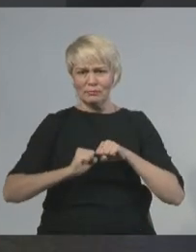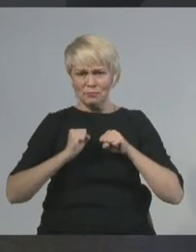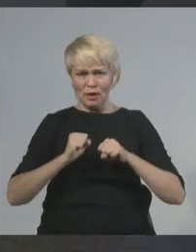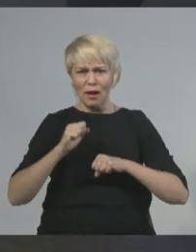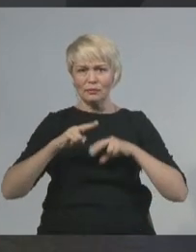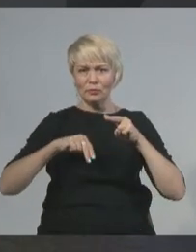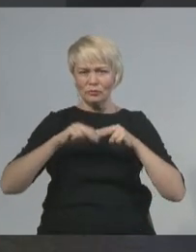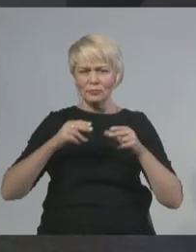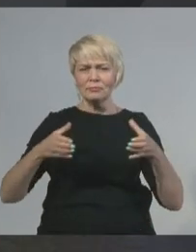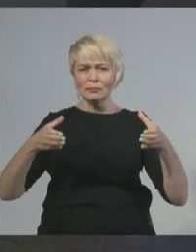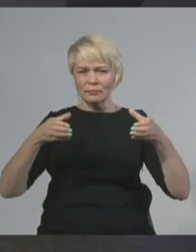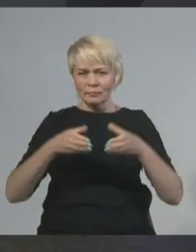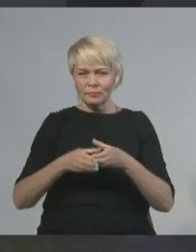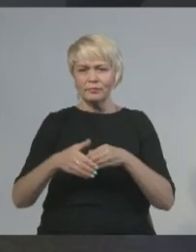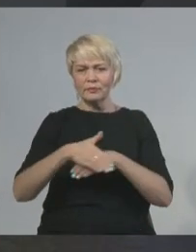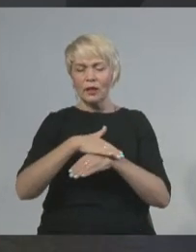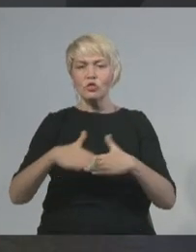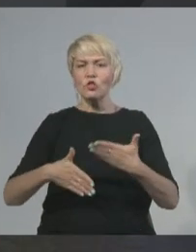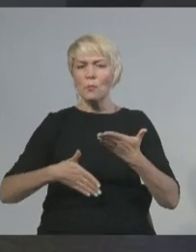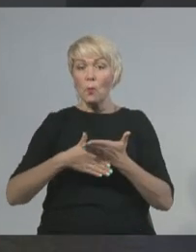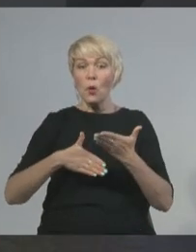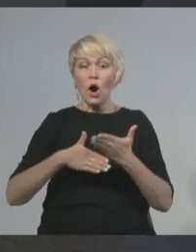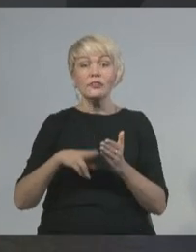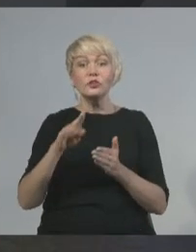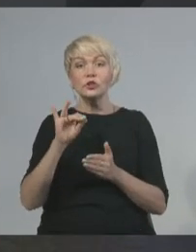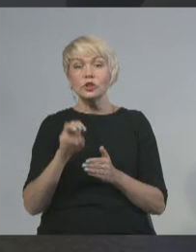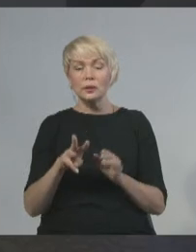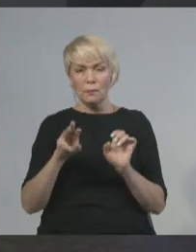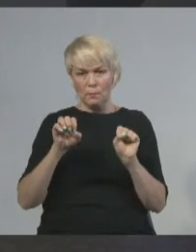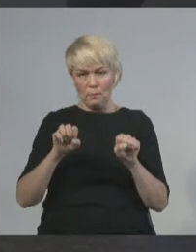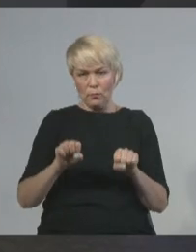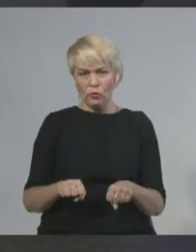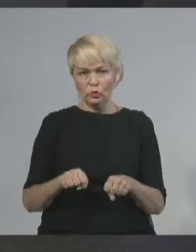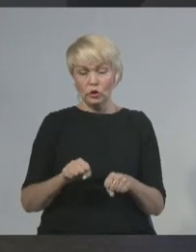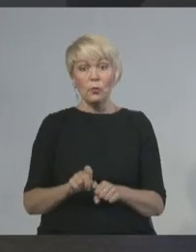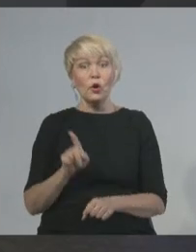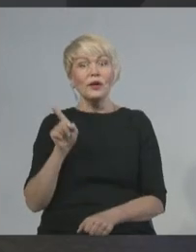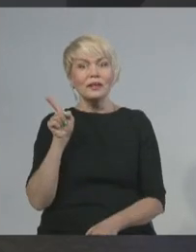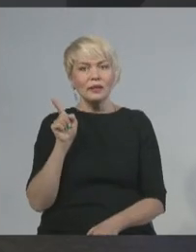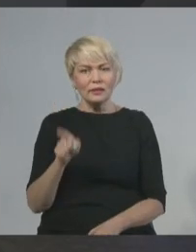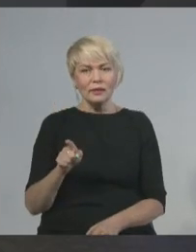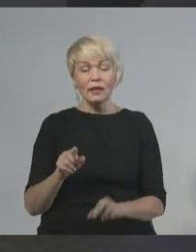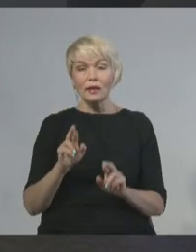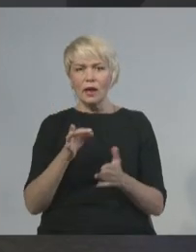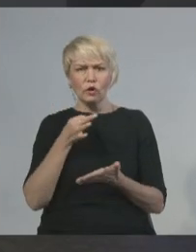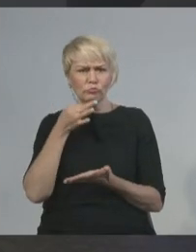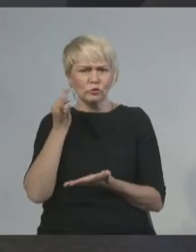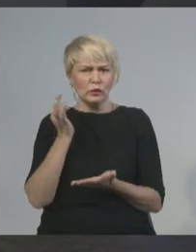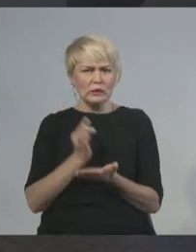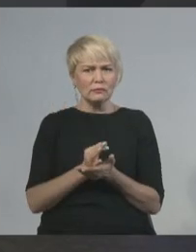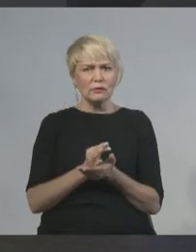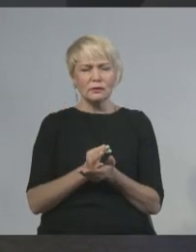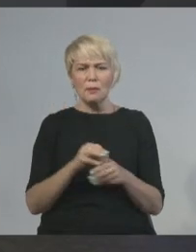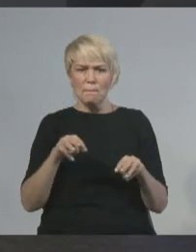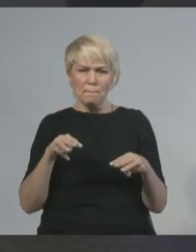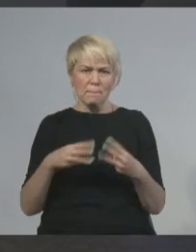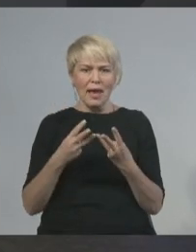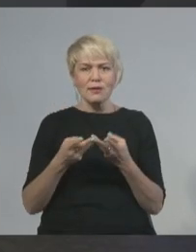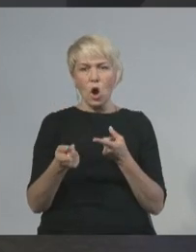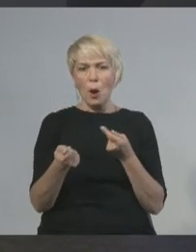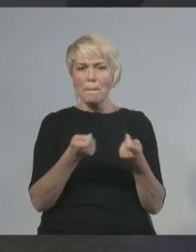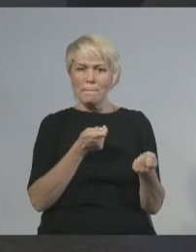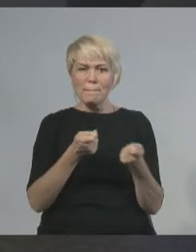have before but that they can now boast of so you as an experienced media